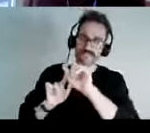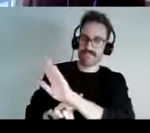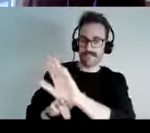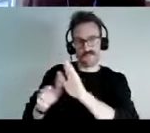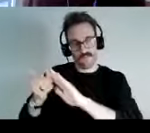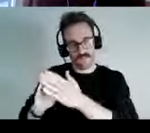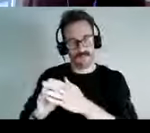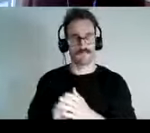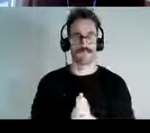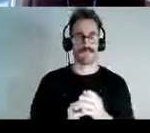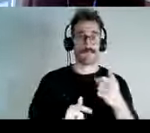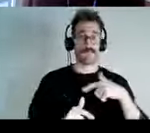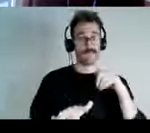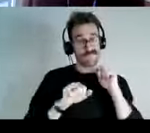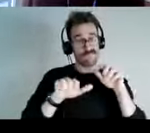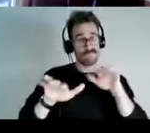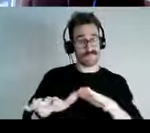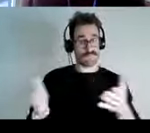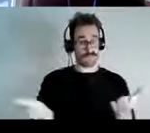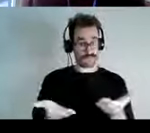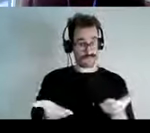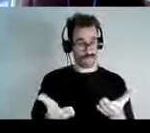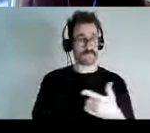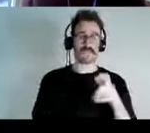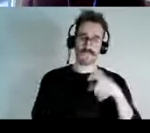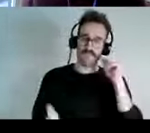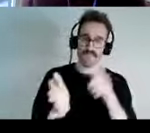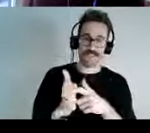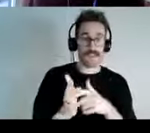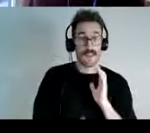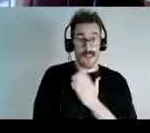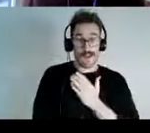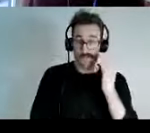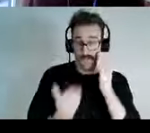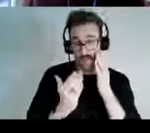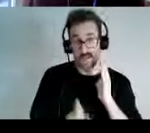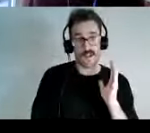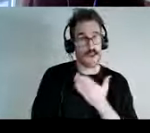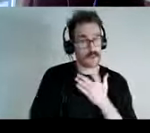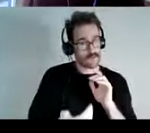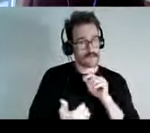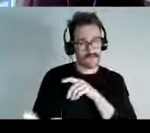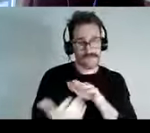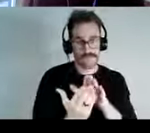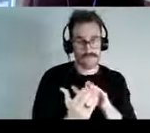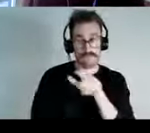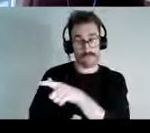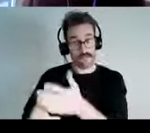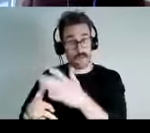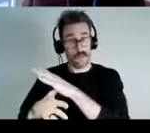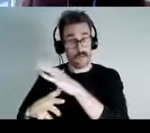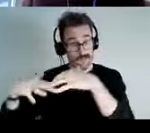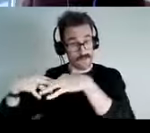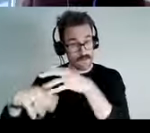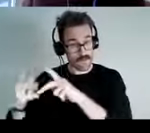are settlers need to recognize that our knowledge and the way of doing things may not be the priority as we work towards a